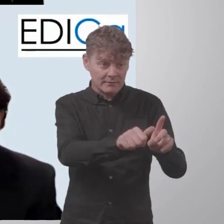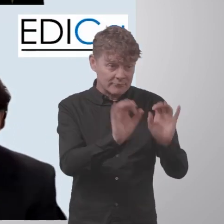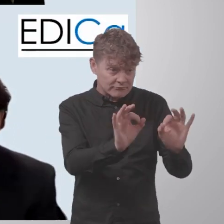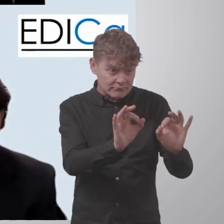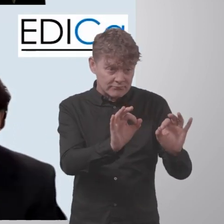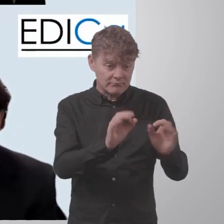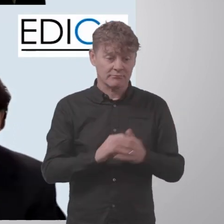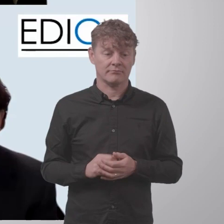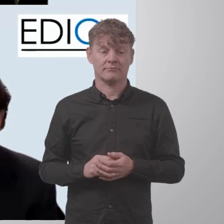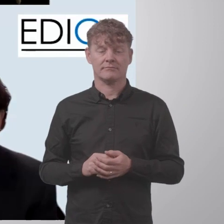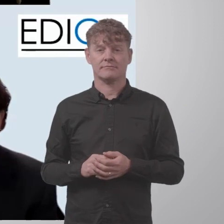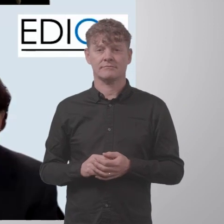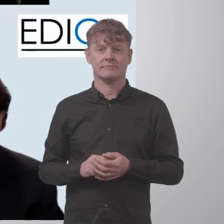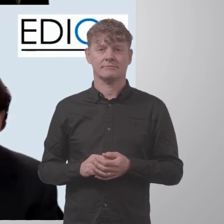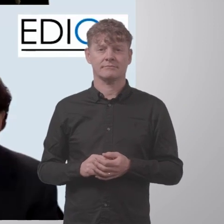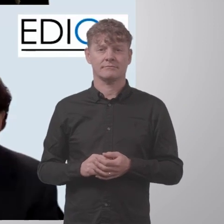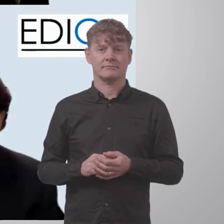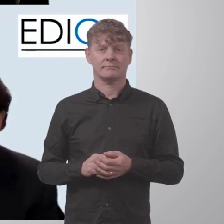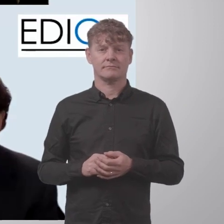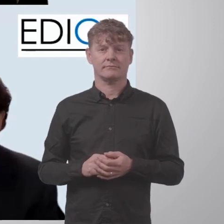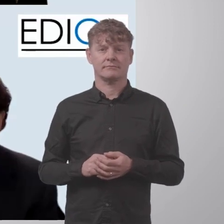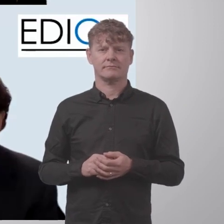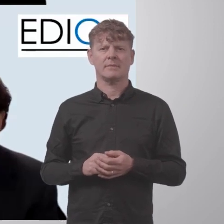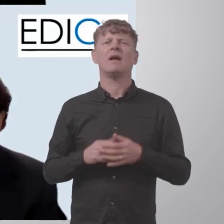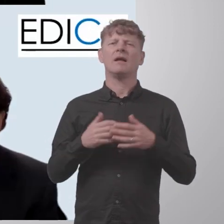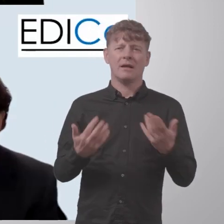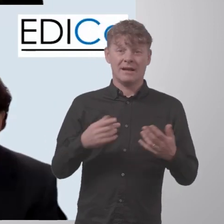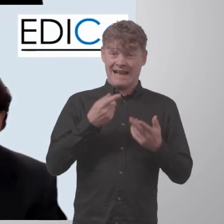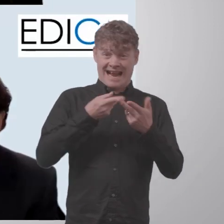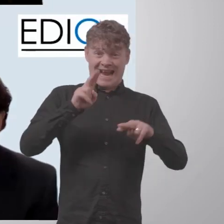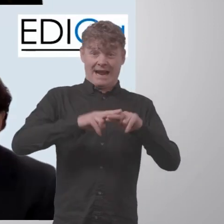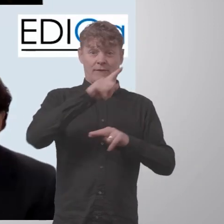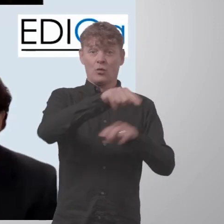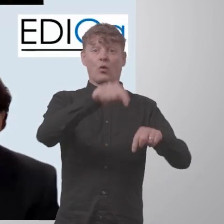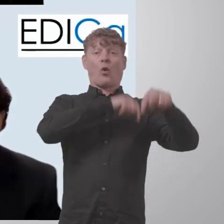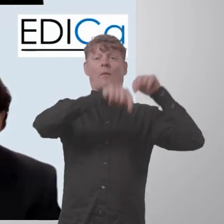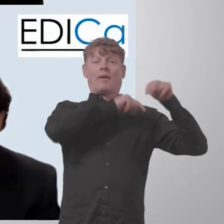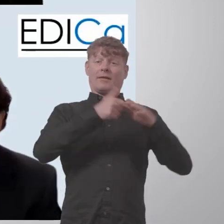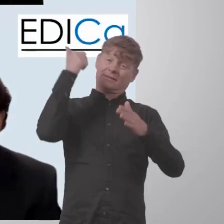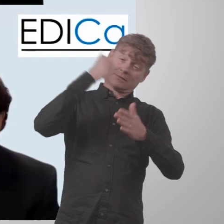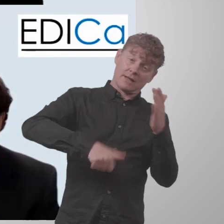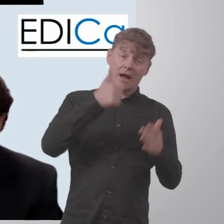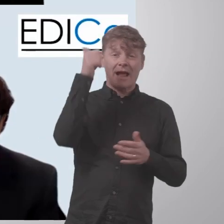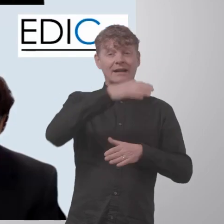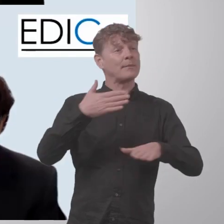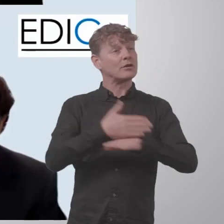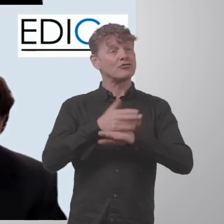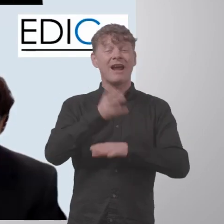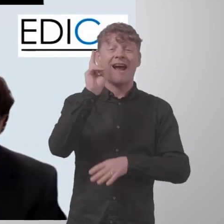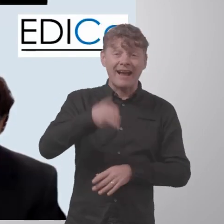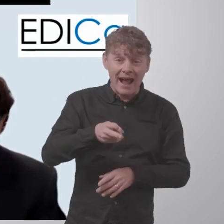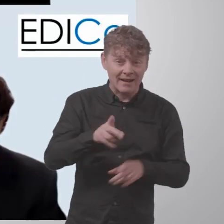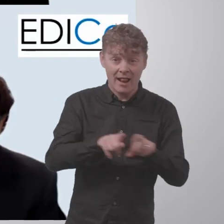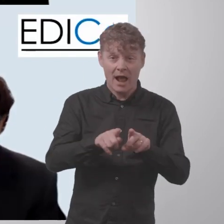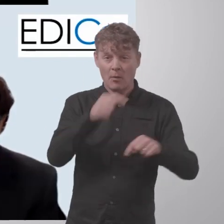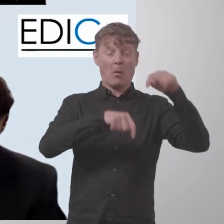So in terms of if you would start your academic career again now, would you do anything differently given what you've learned about EDI